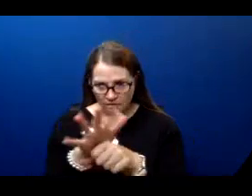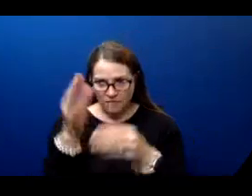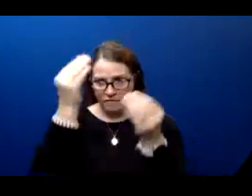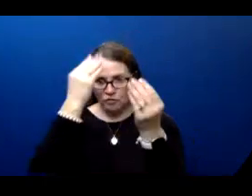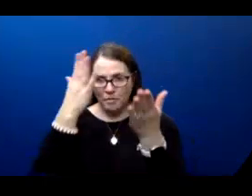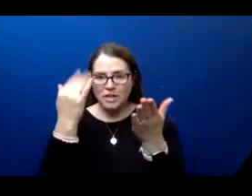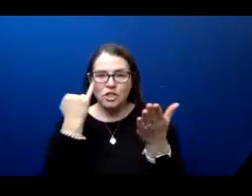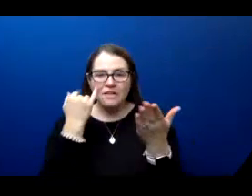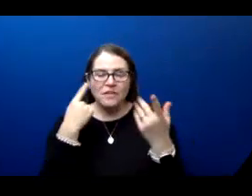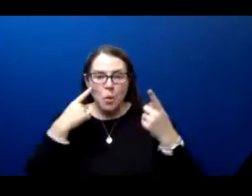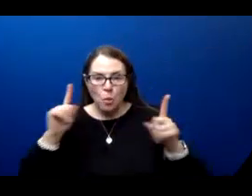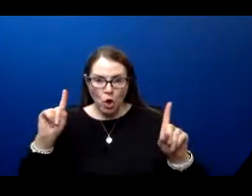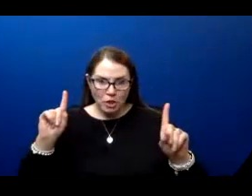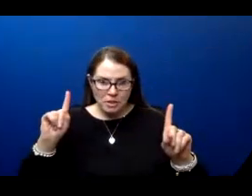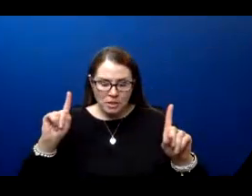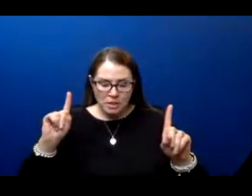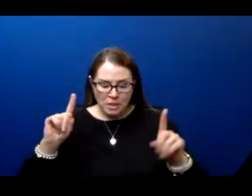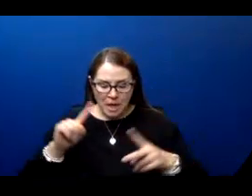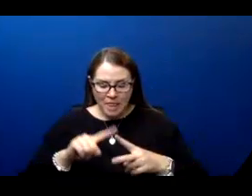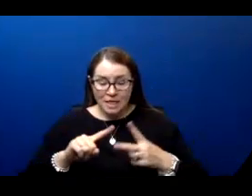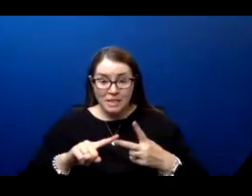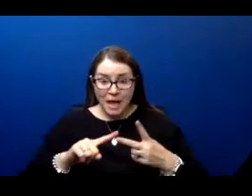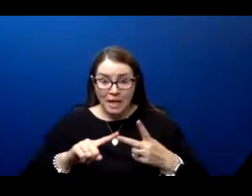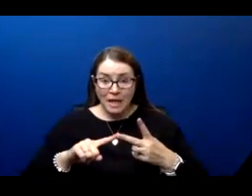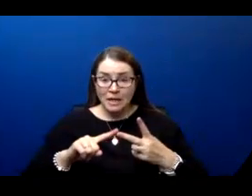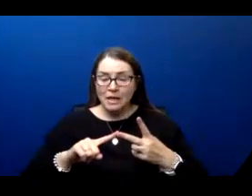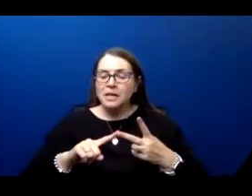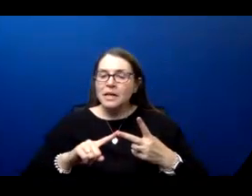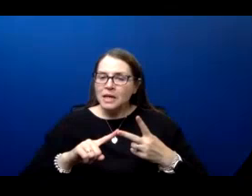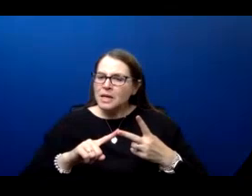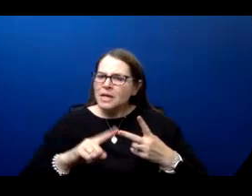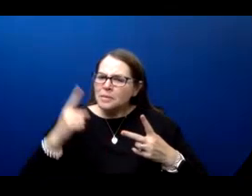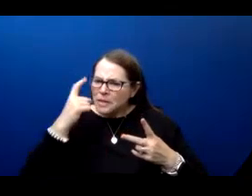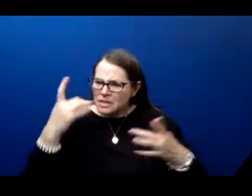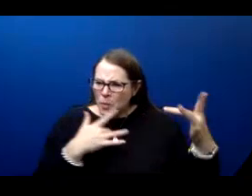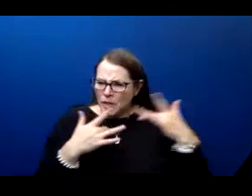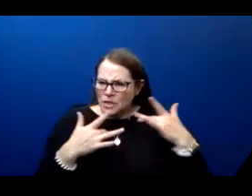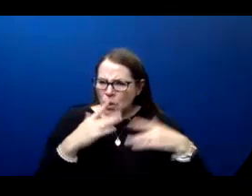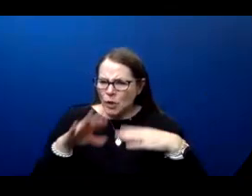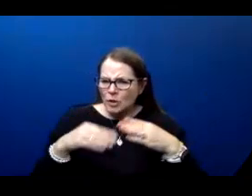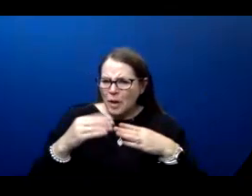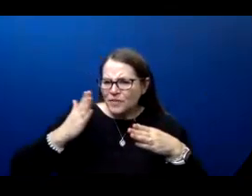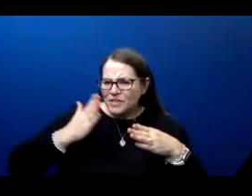worked. And the second response was because they were concerned about the side effects.